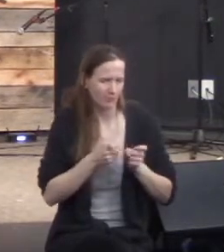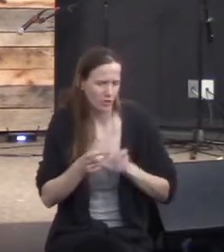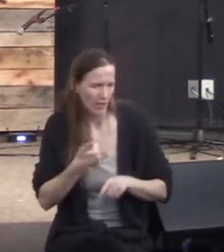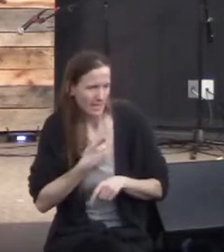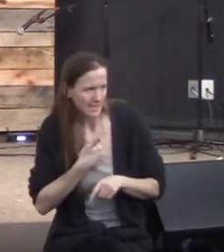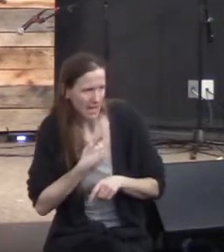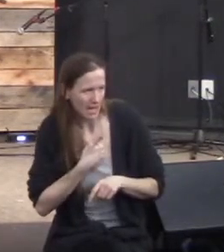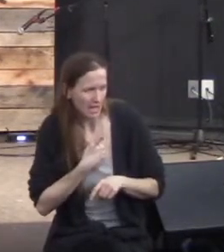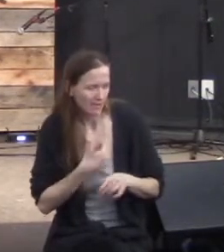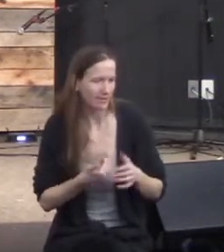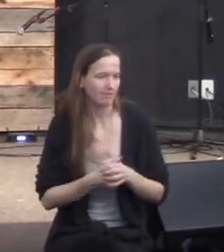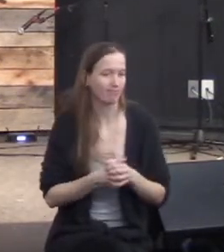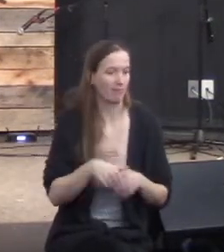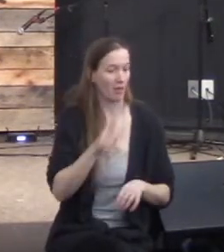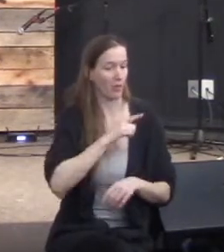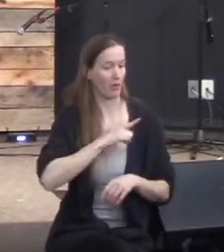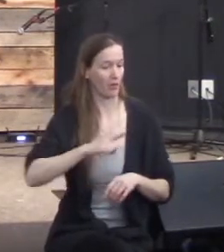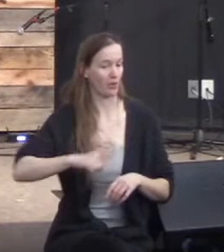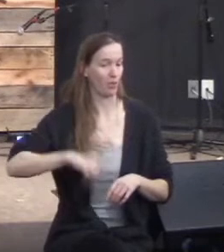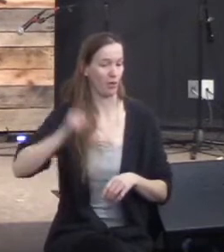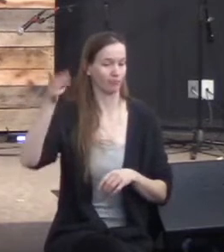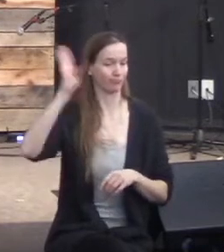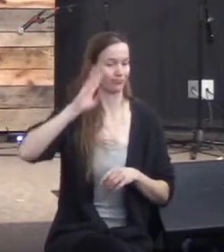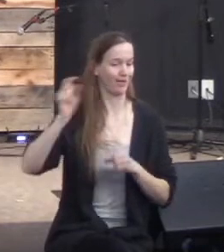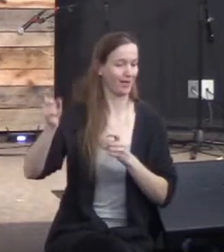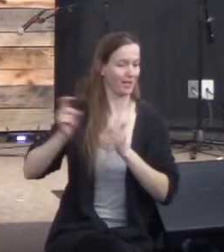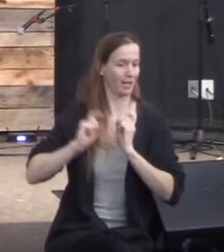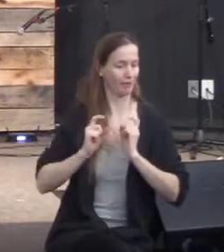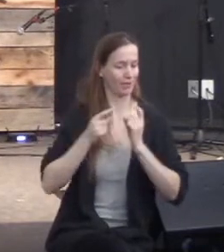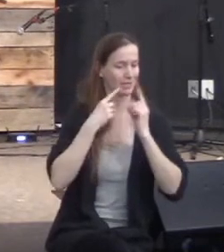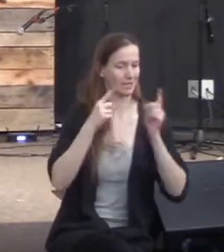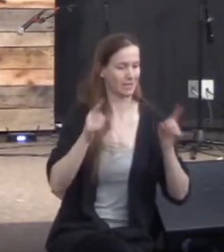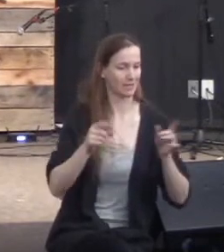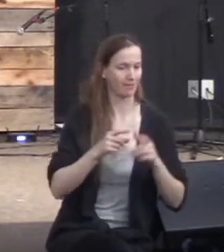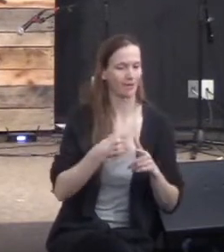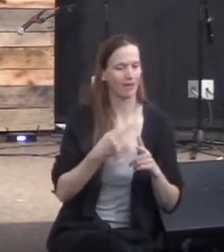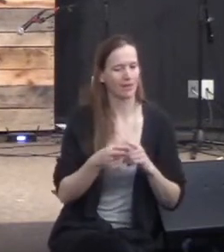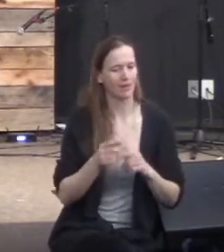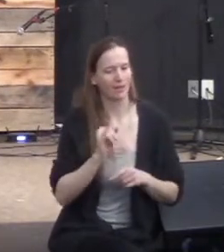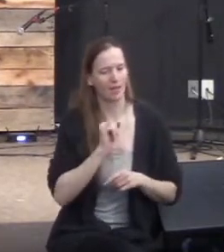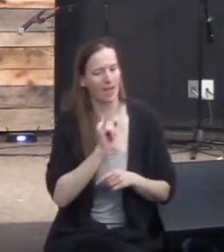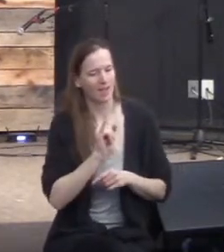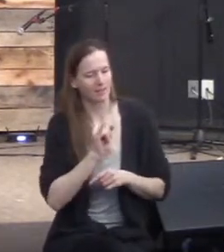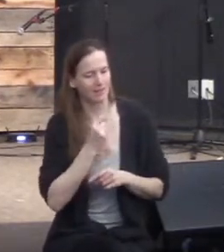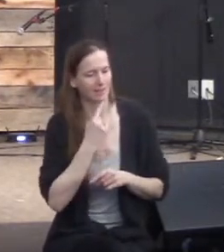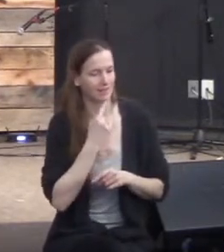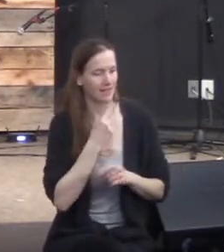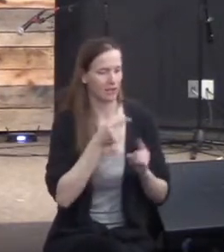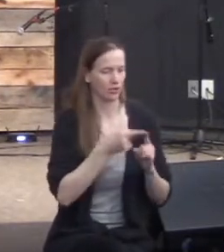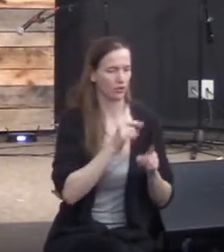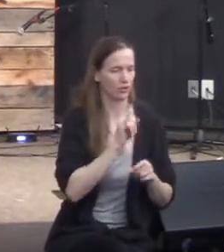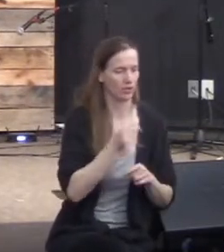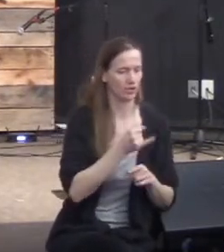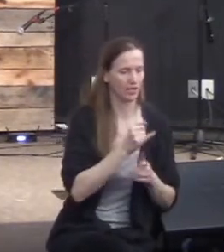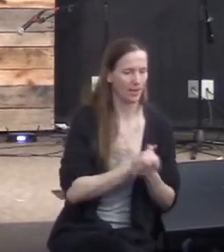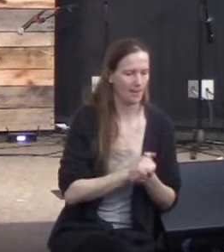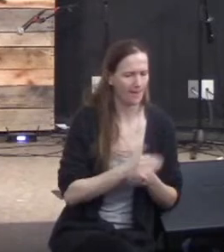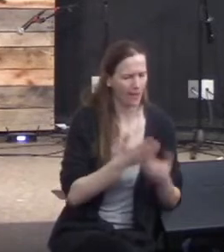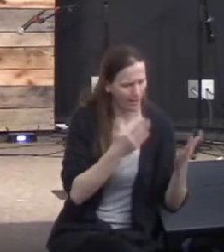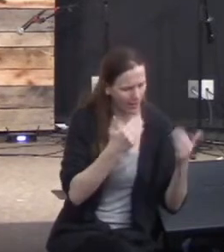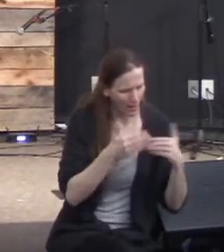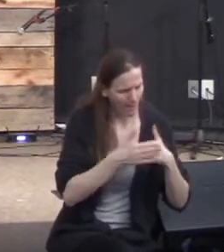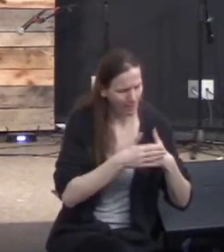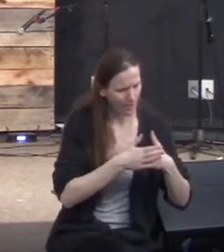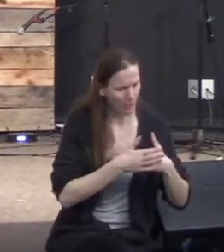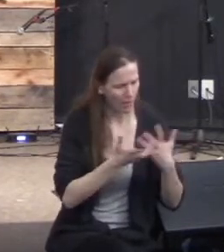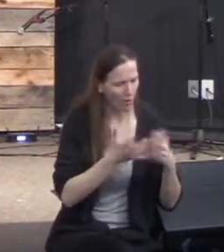The Lord your God gave me success. Then Isaac said to Jacob, come near that I can touch you, my son, to know whether you were really